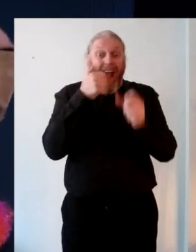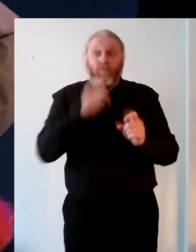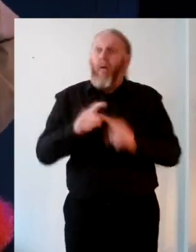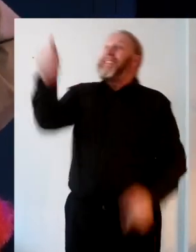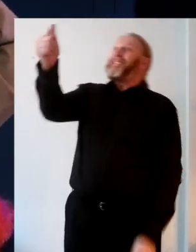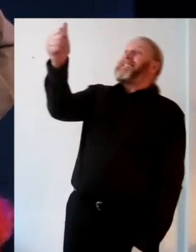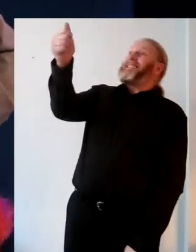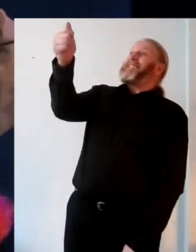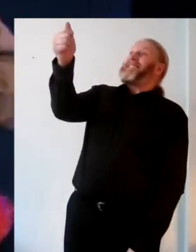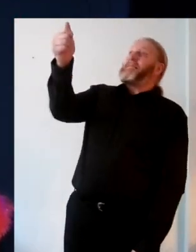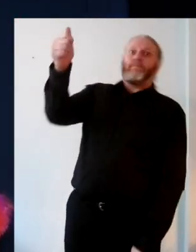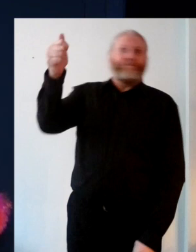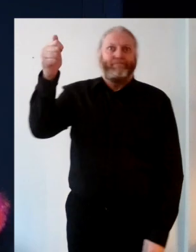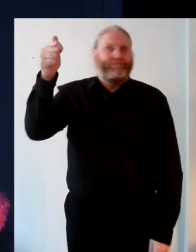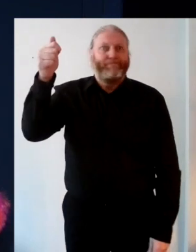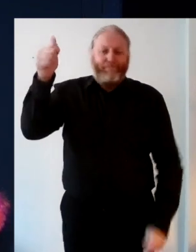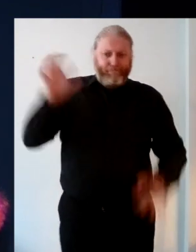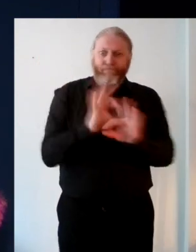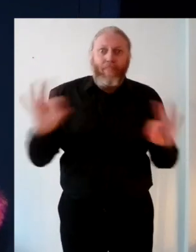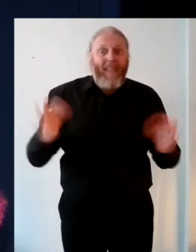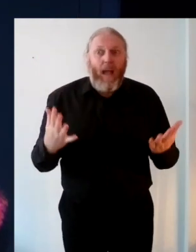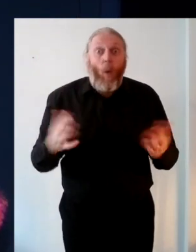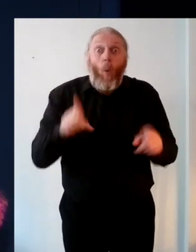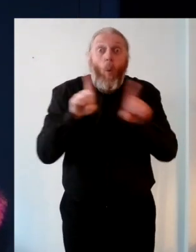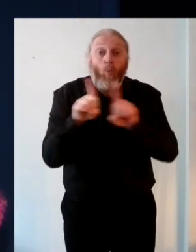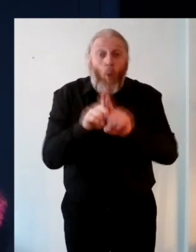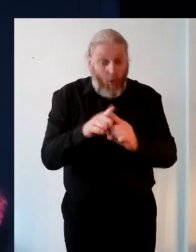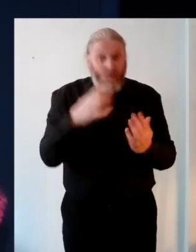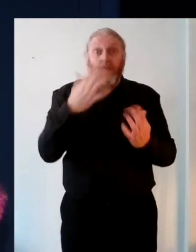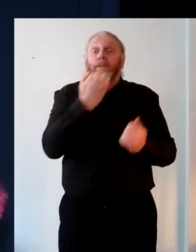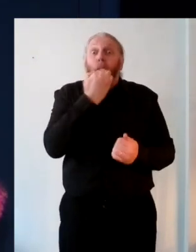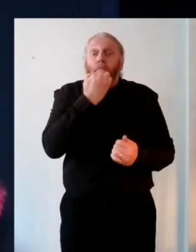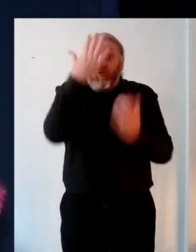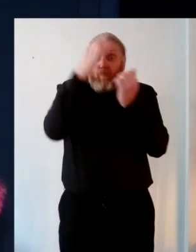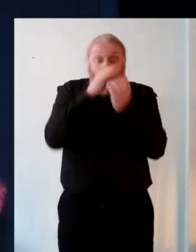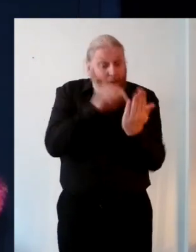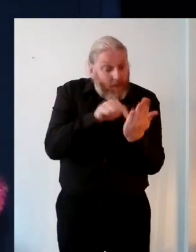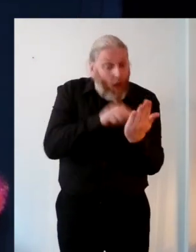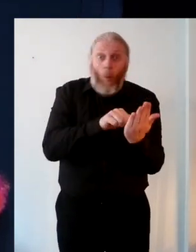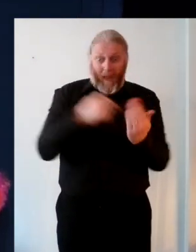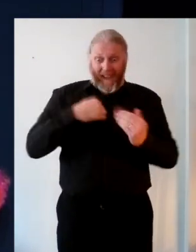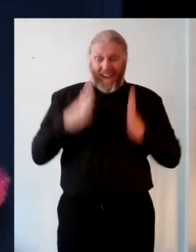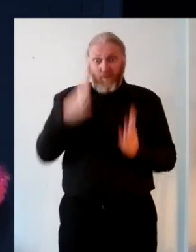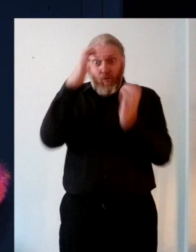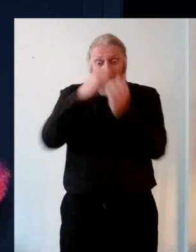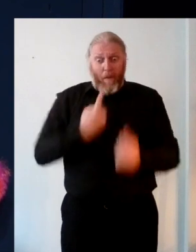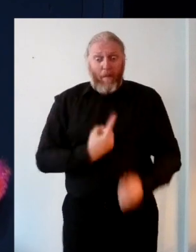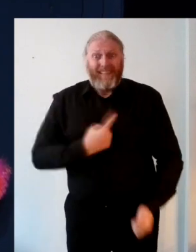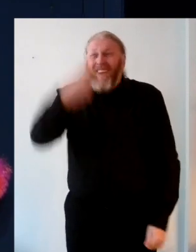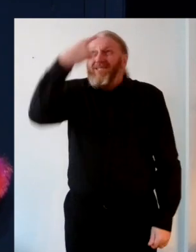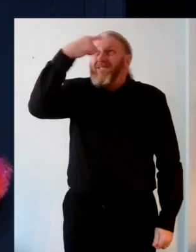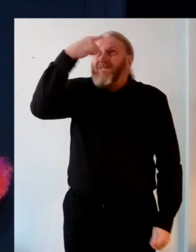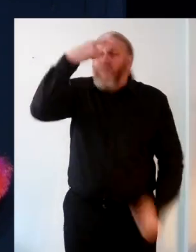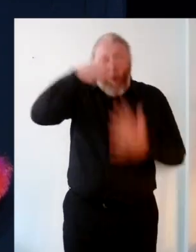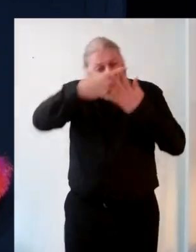Selfie. No, there's none of that. And it doesn't even store numbers. You have to remember every